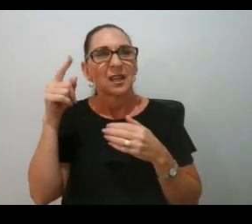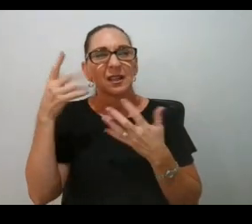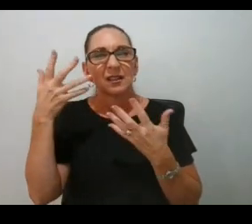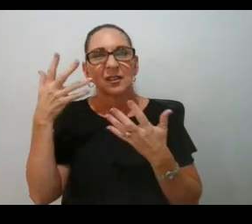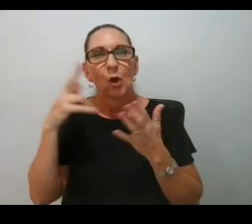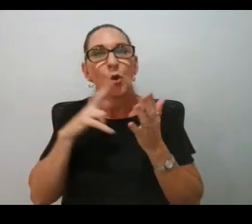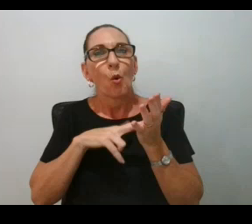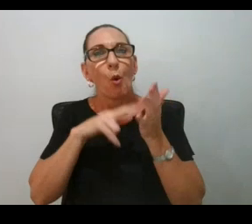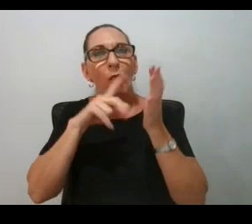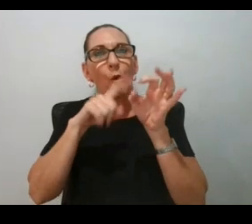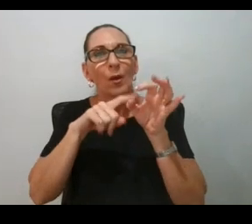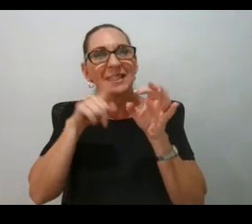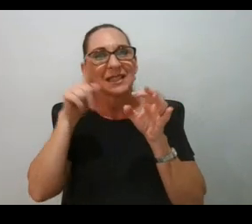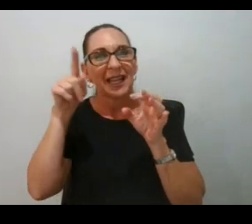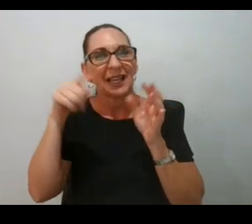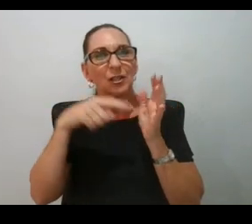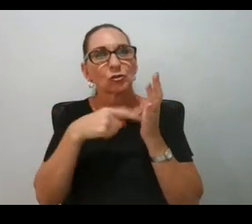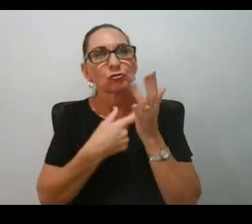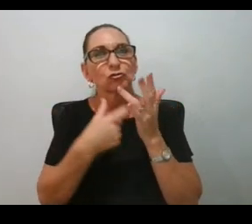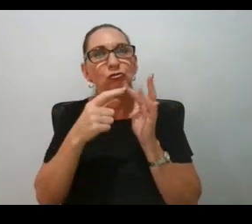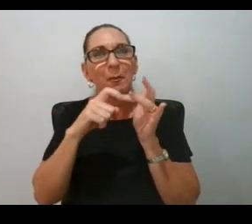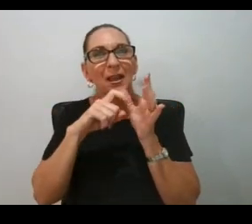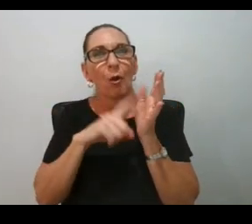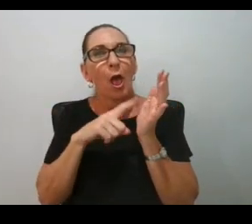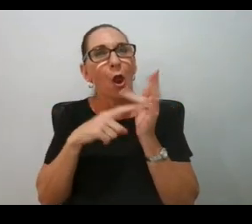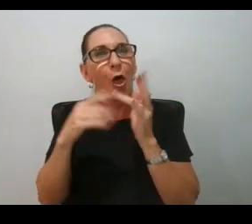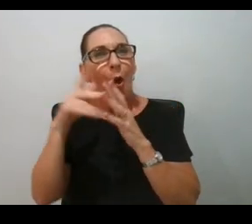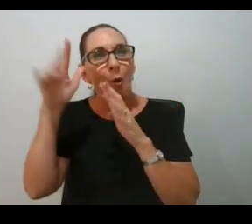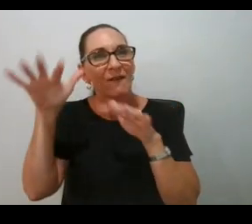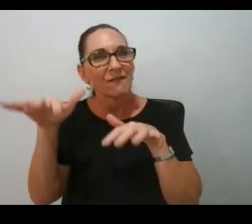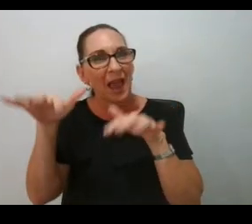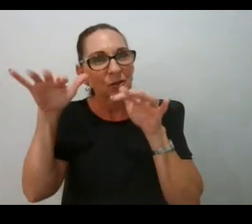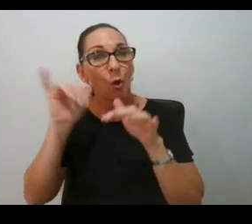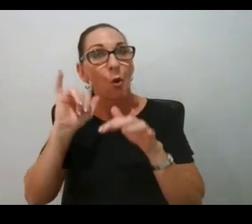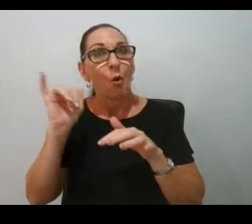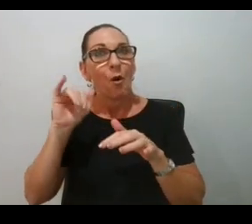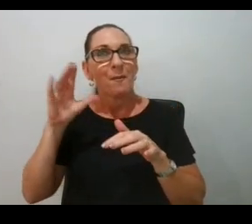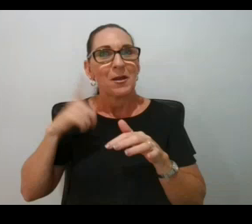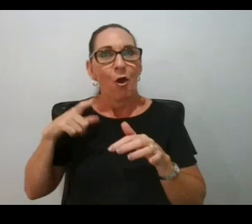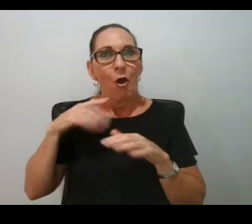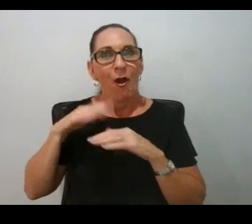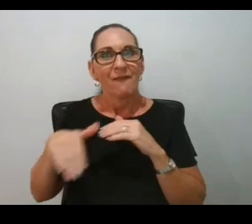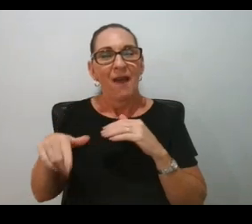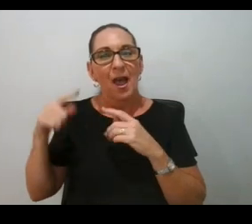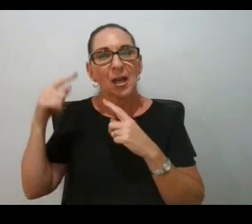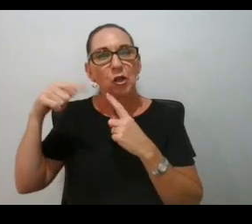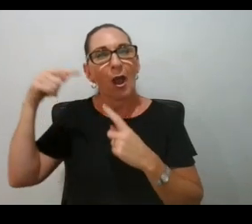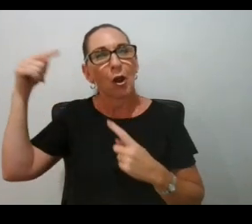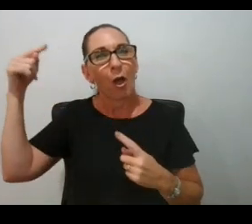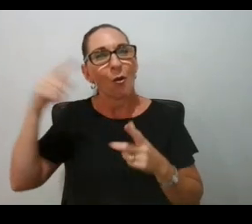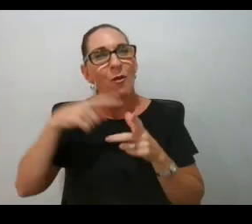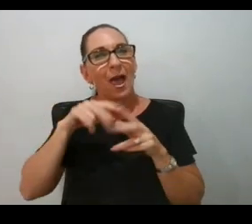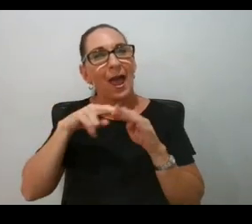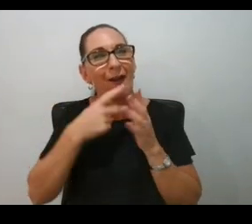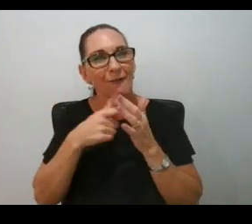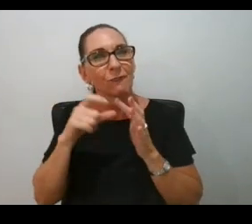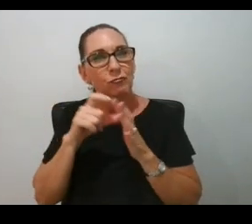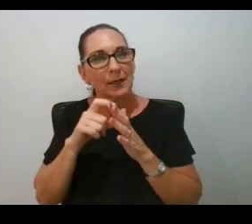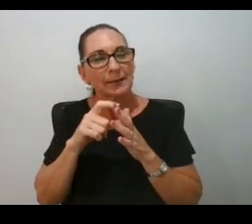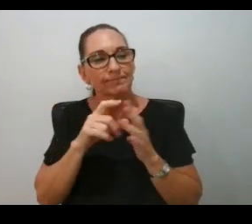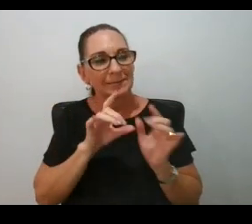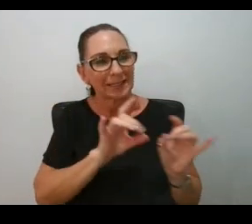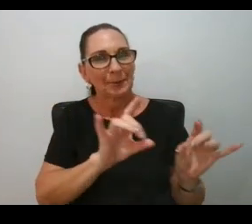Queensland and the flooding there, or the effects of Cyclone Alfred. So it's really important while